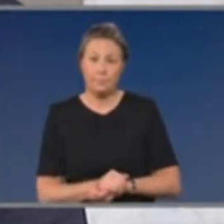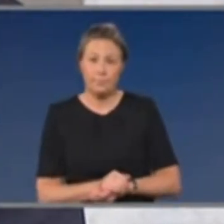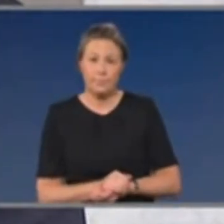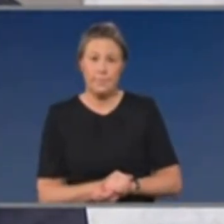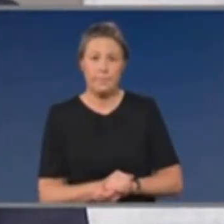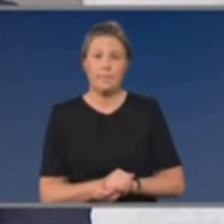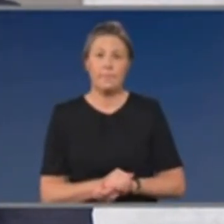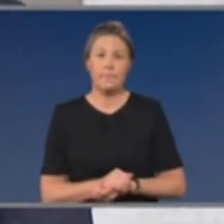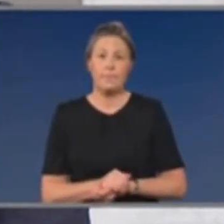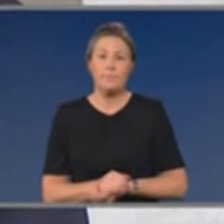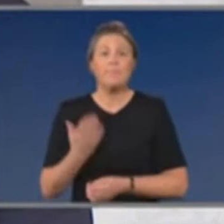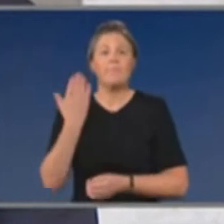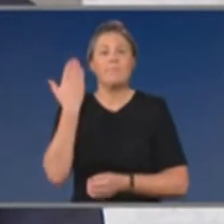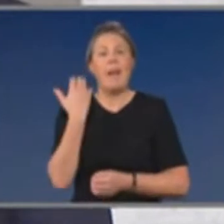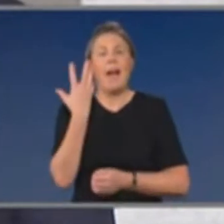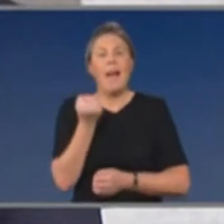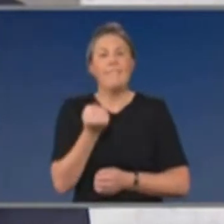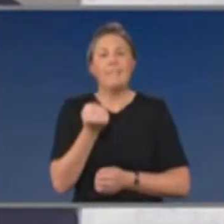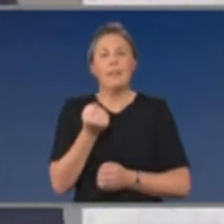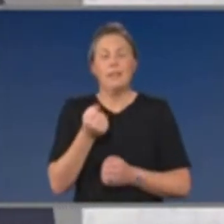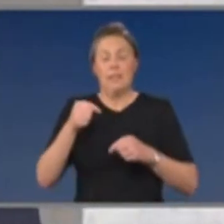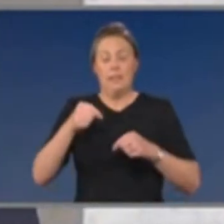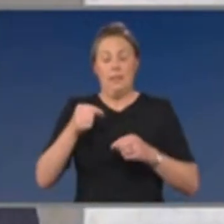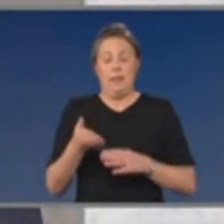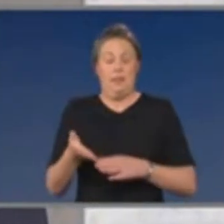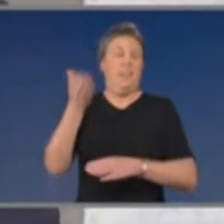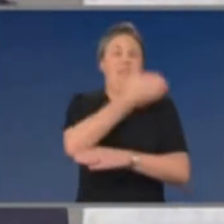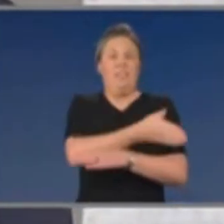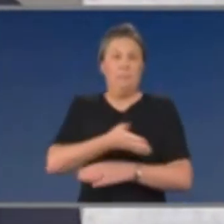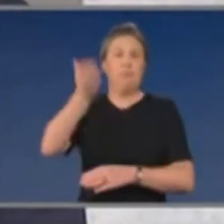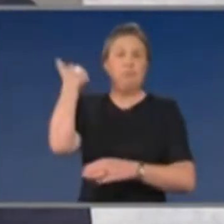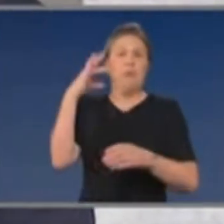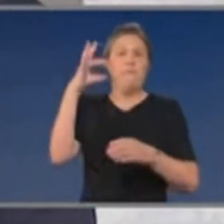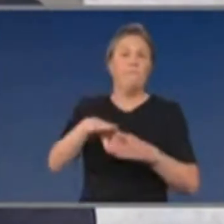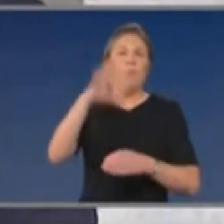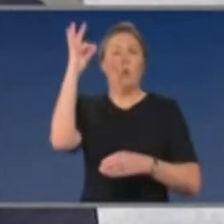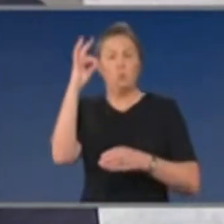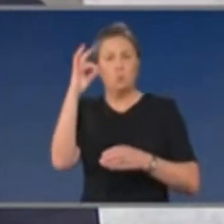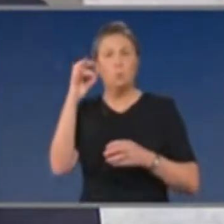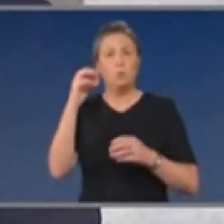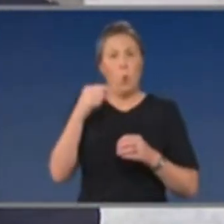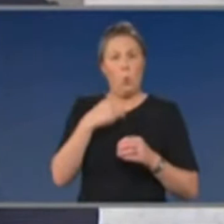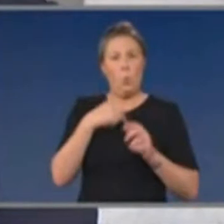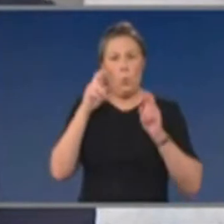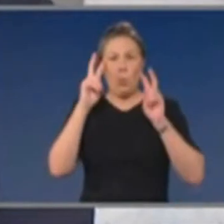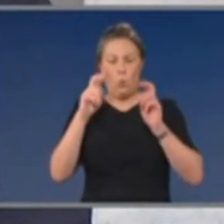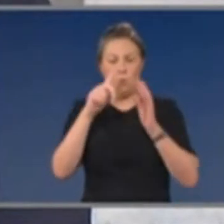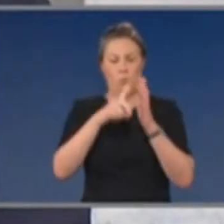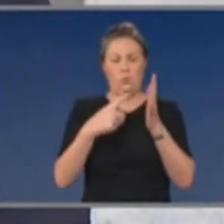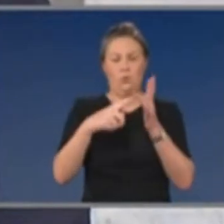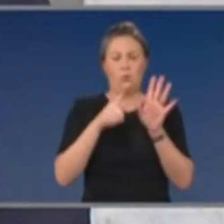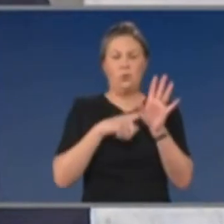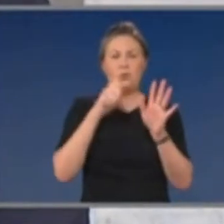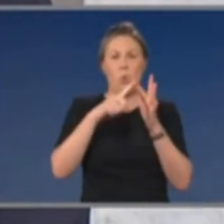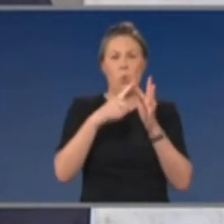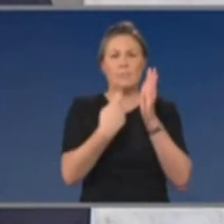came out of the Joyce Review that was done before the last election, and that we have been implementing since that election. And having